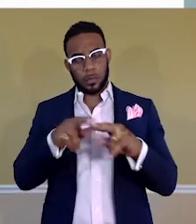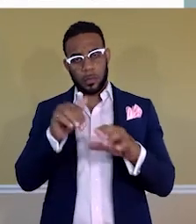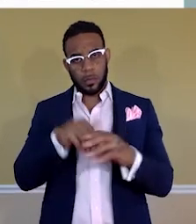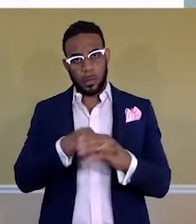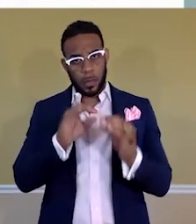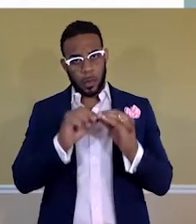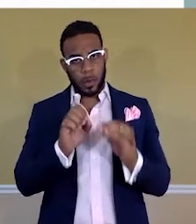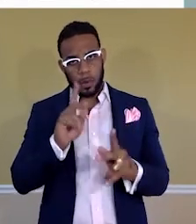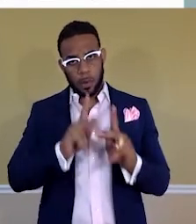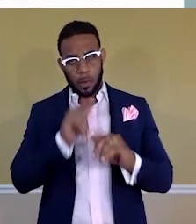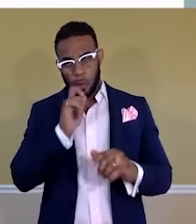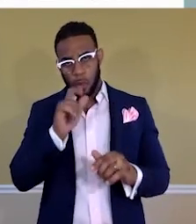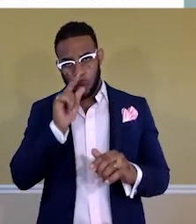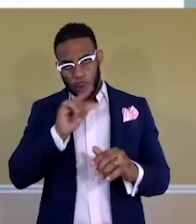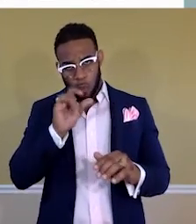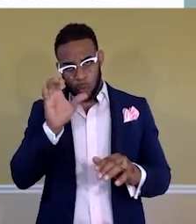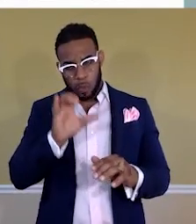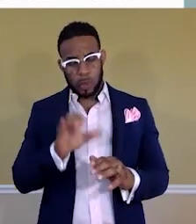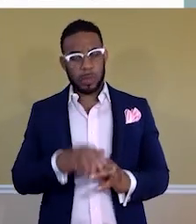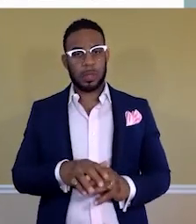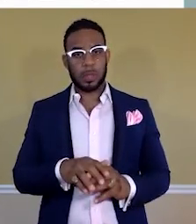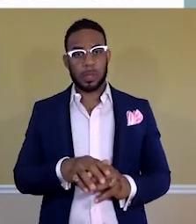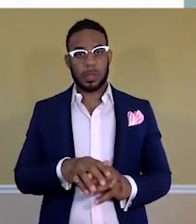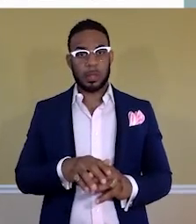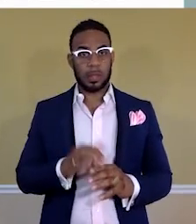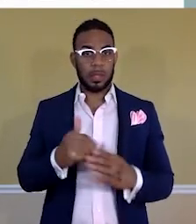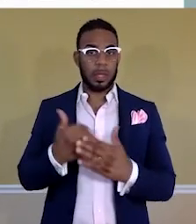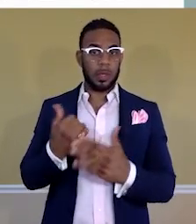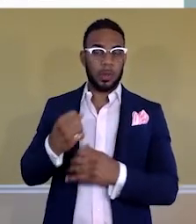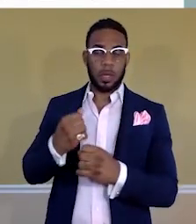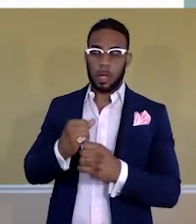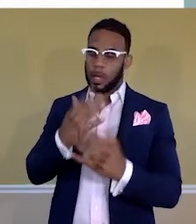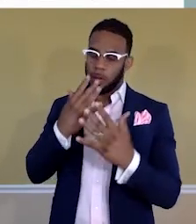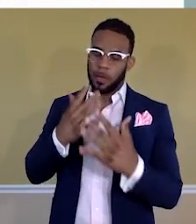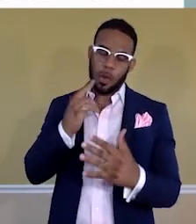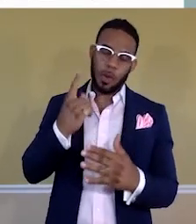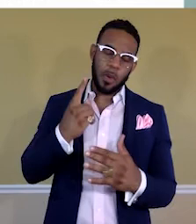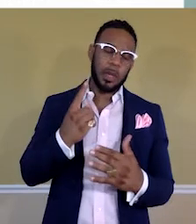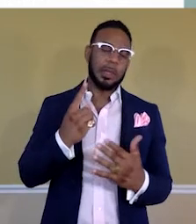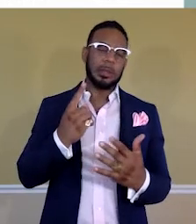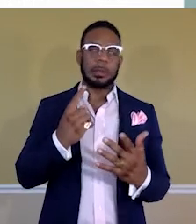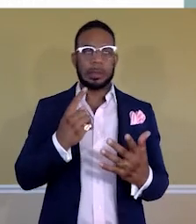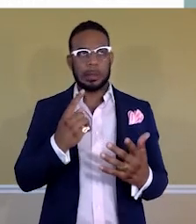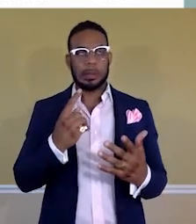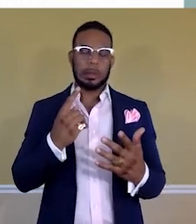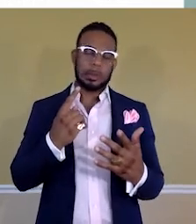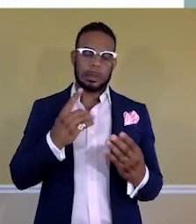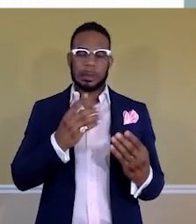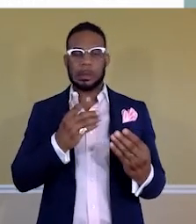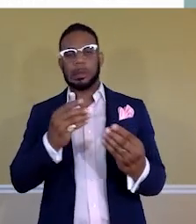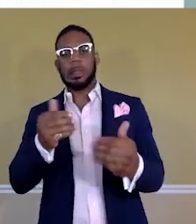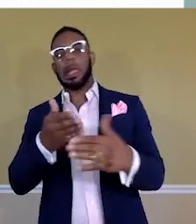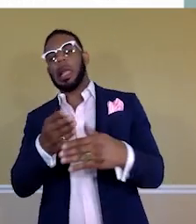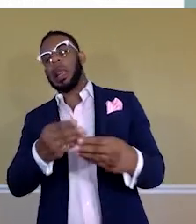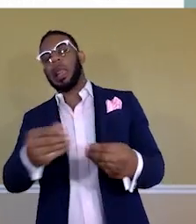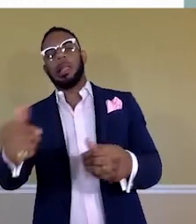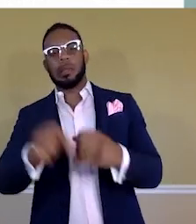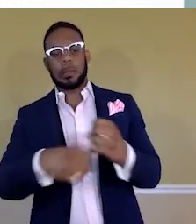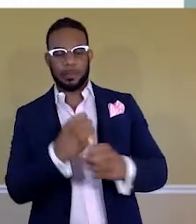the number of people who Google search it at New Year's, but unfortunately it always kind of peters out throughout the